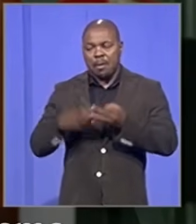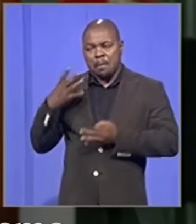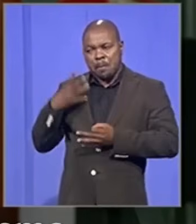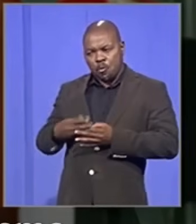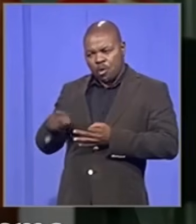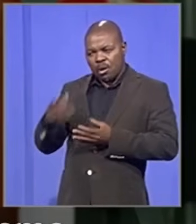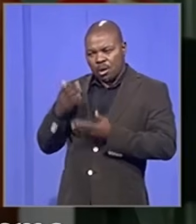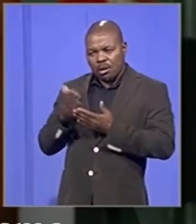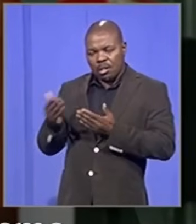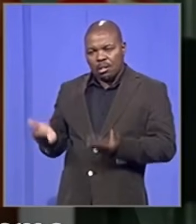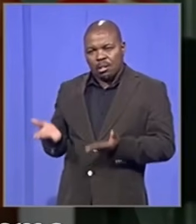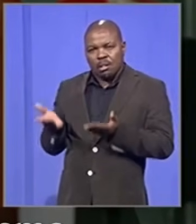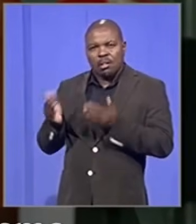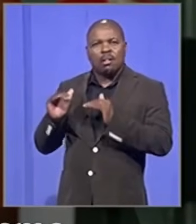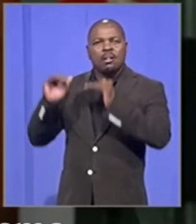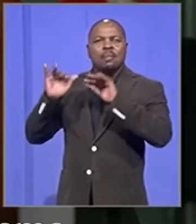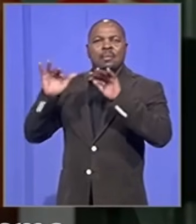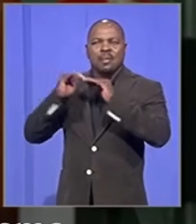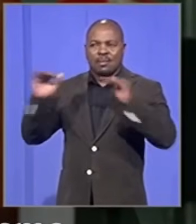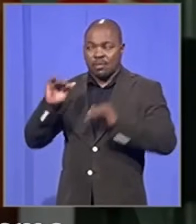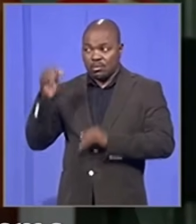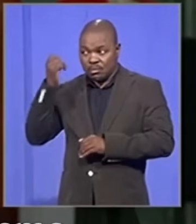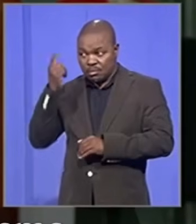poverty. Bishop,